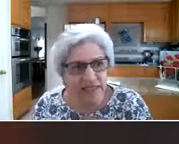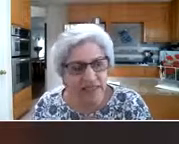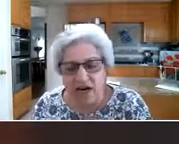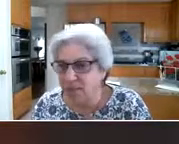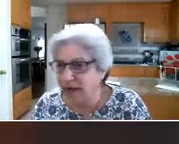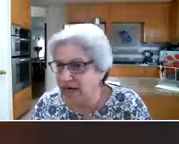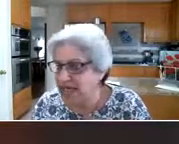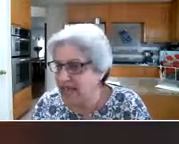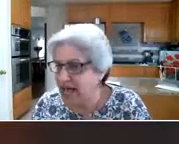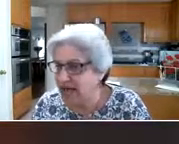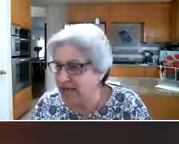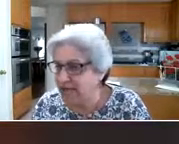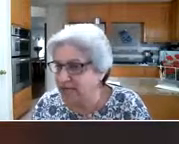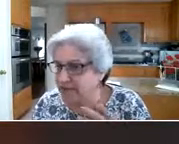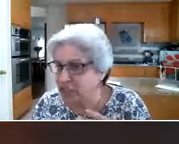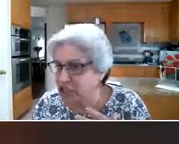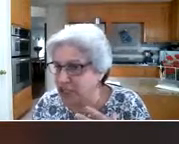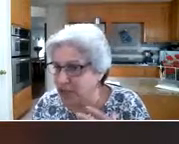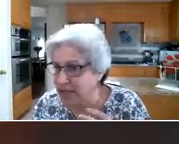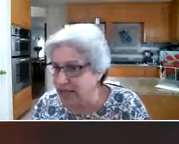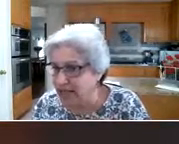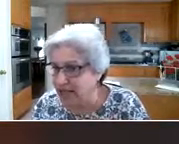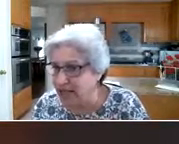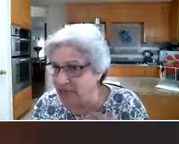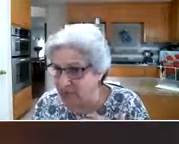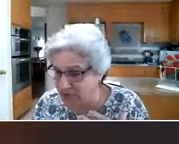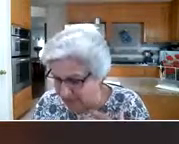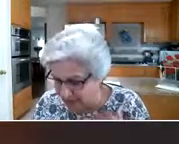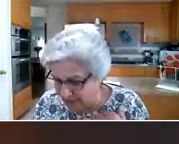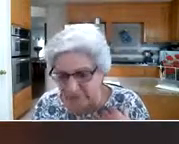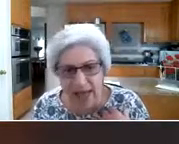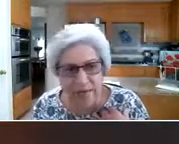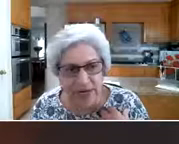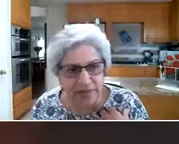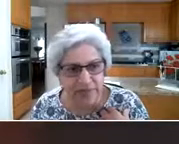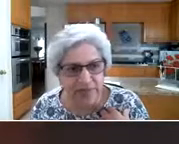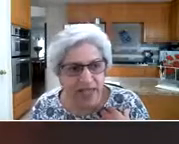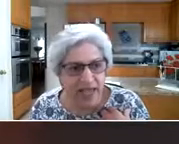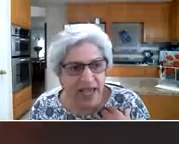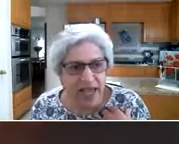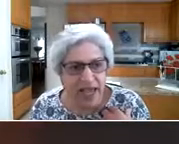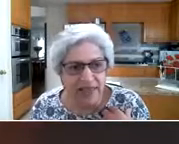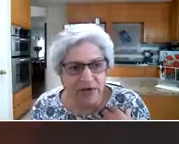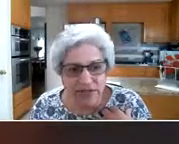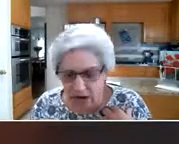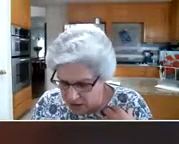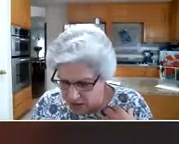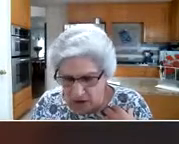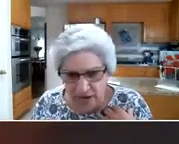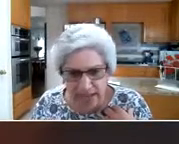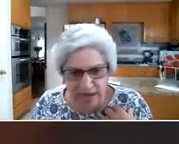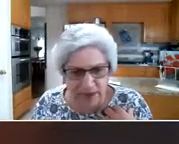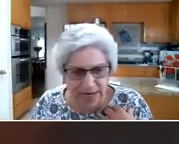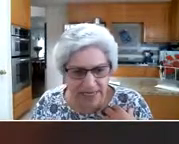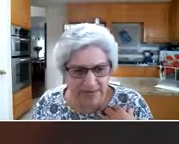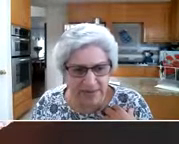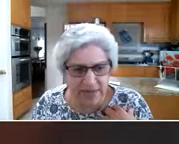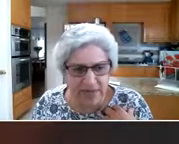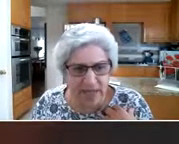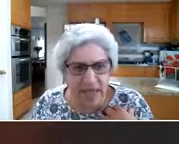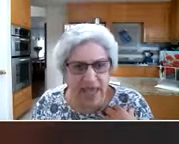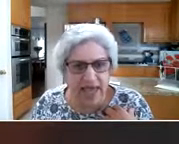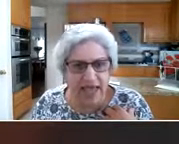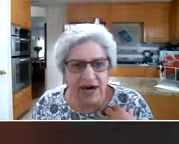Thankfully, our bodies have machinery that can prevent that from happening. And those are our